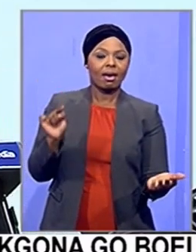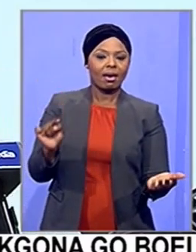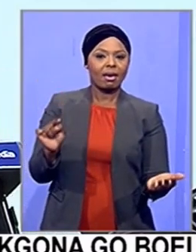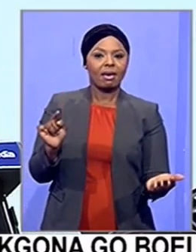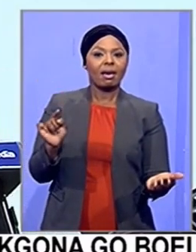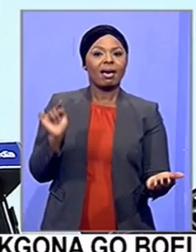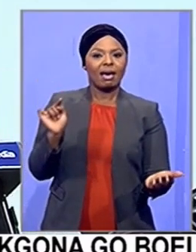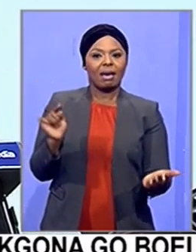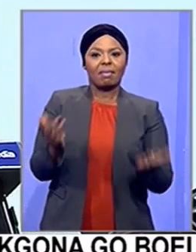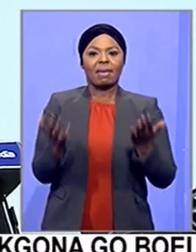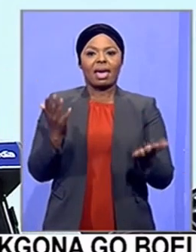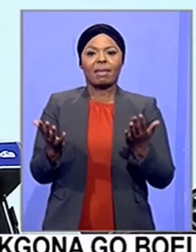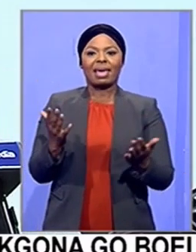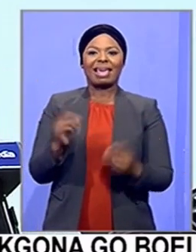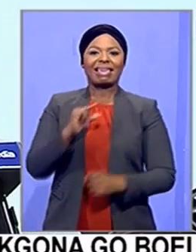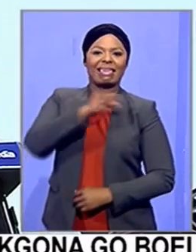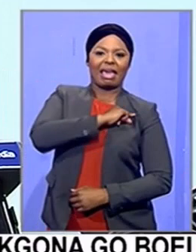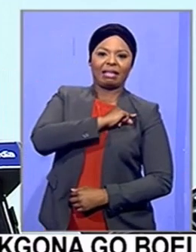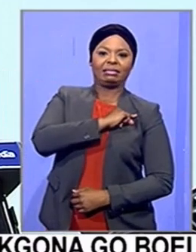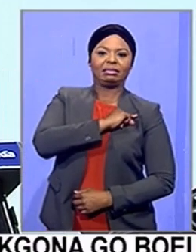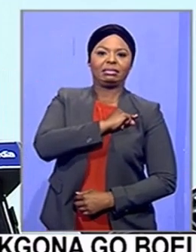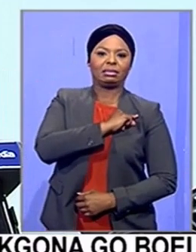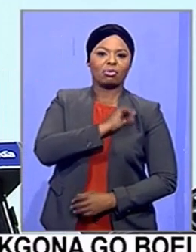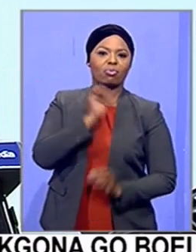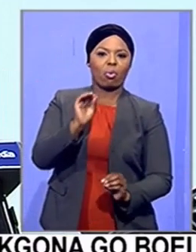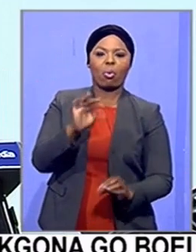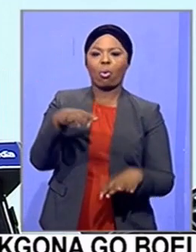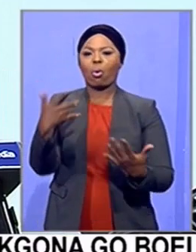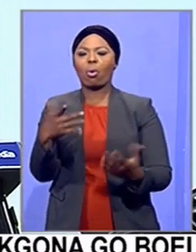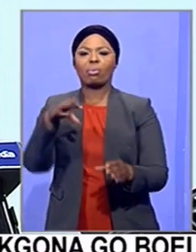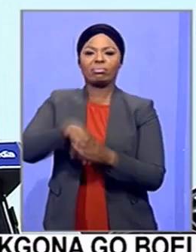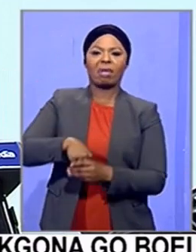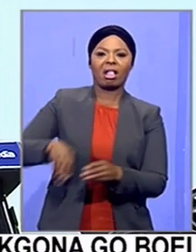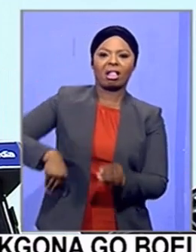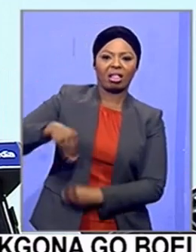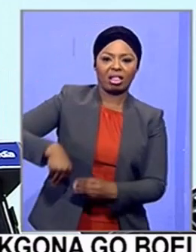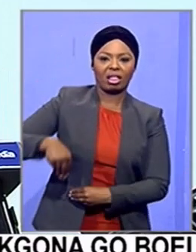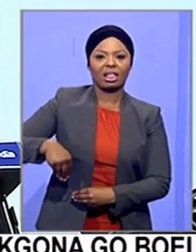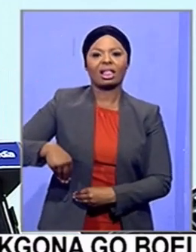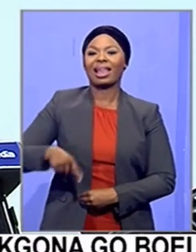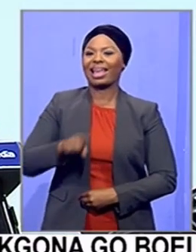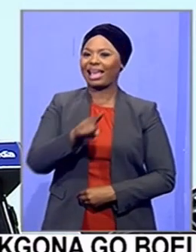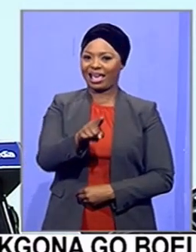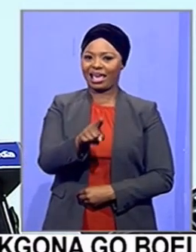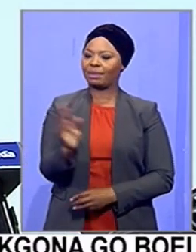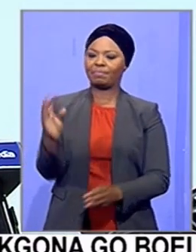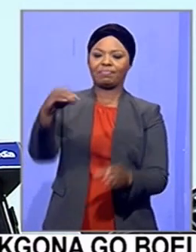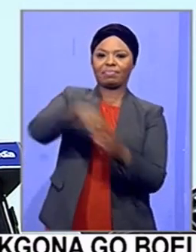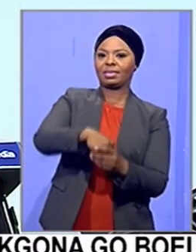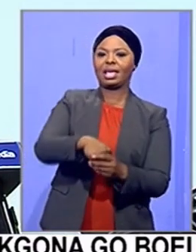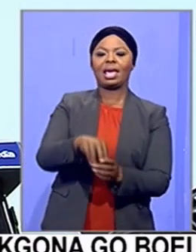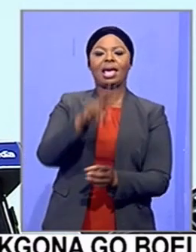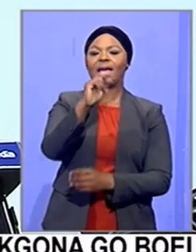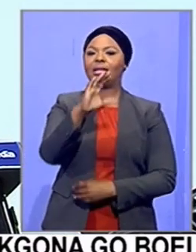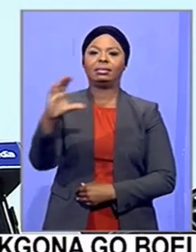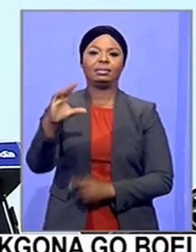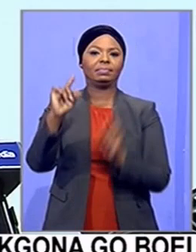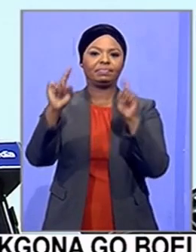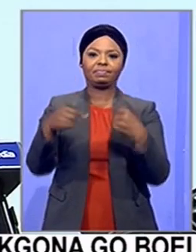they have been found guilty of or charged with unethical or immoral